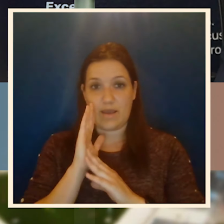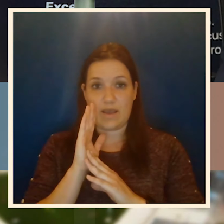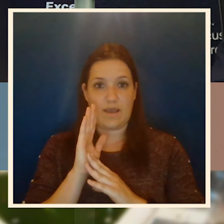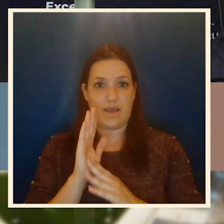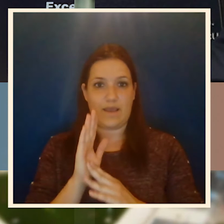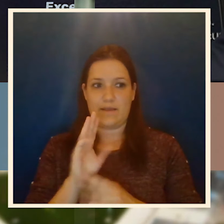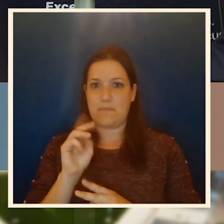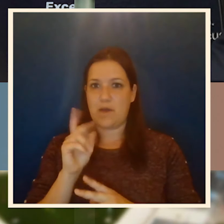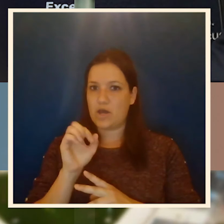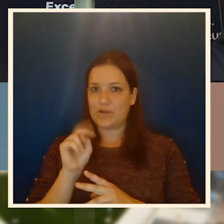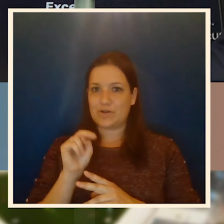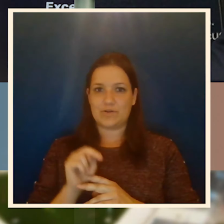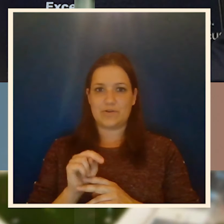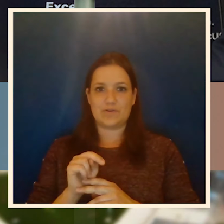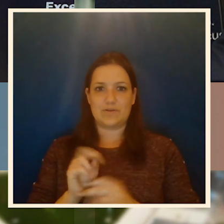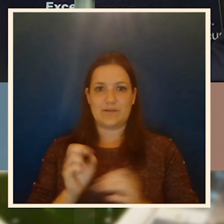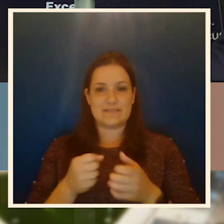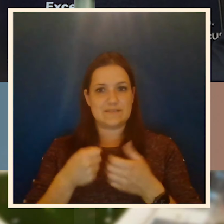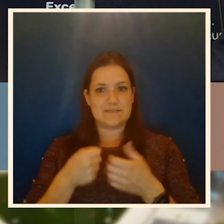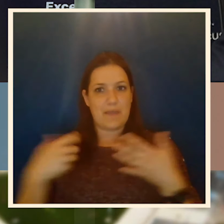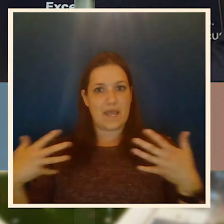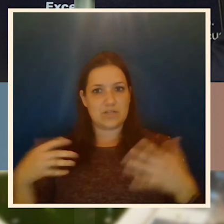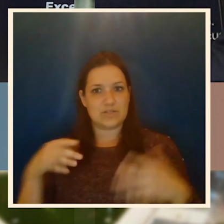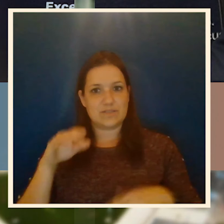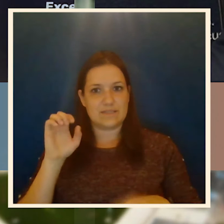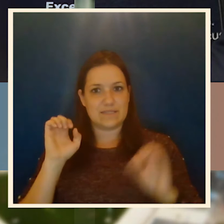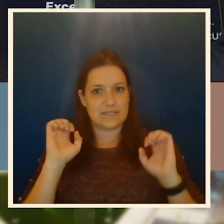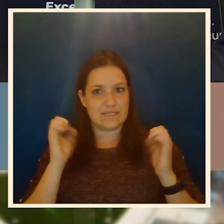state-of-the-art, modern expansion to the ED,